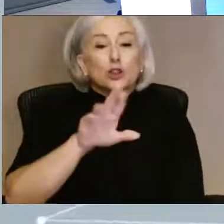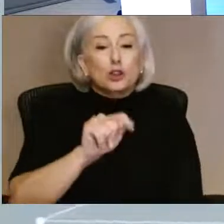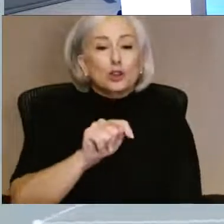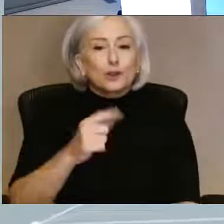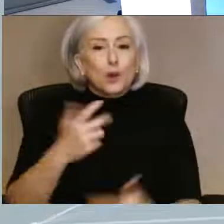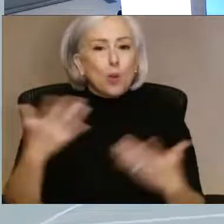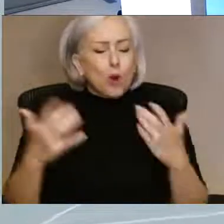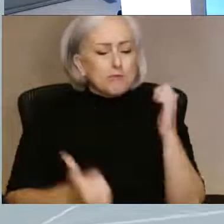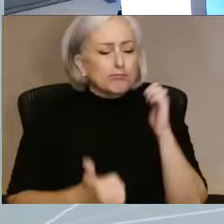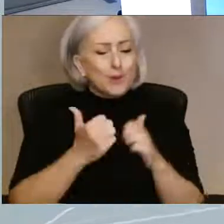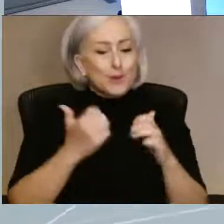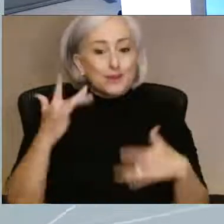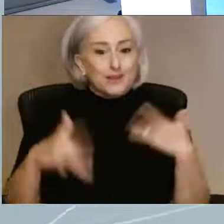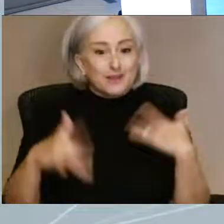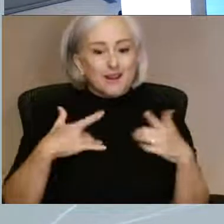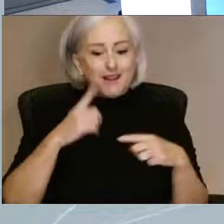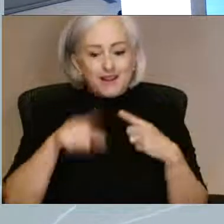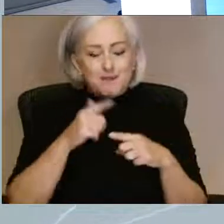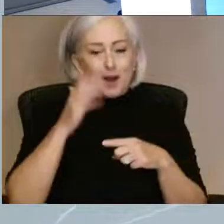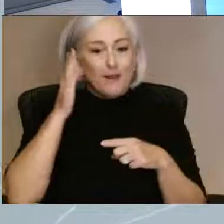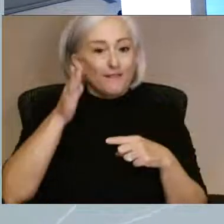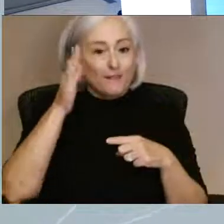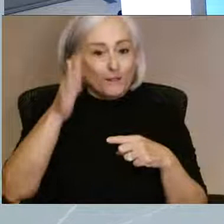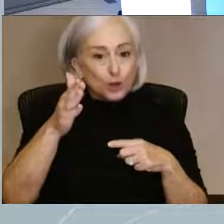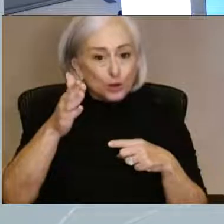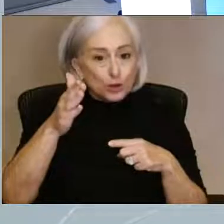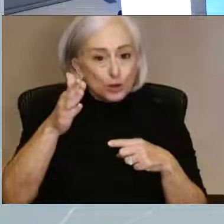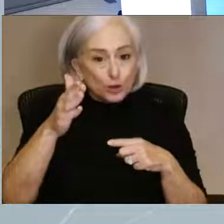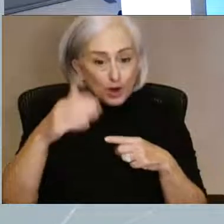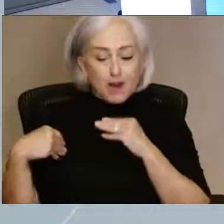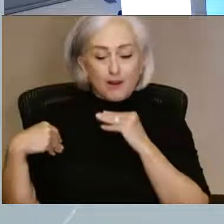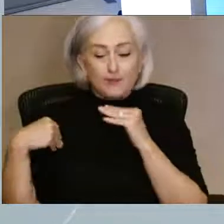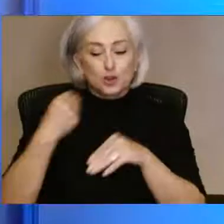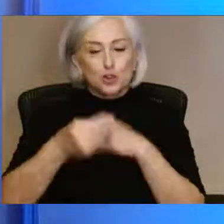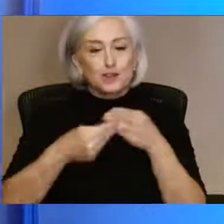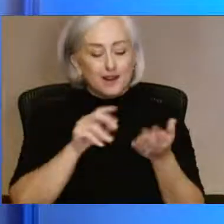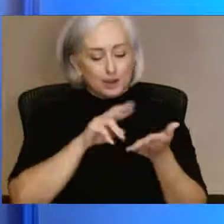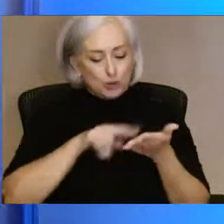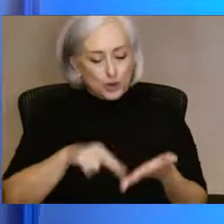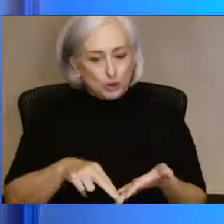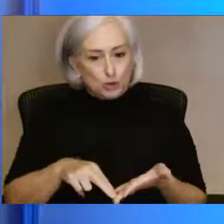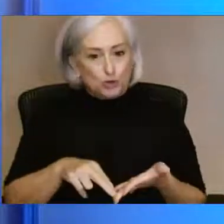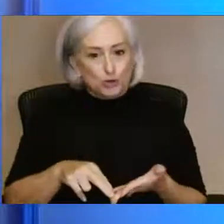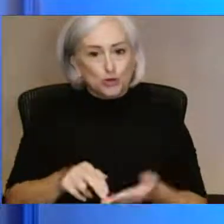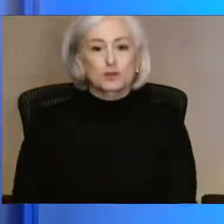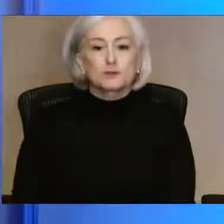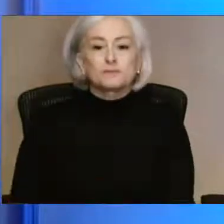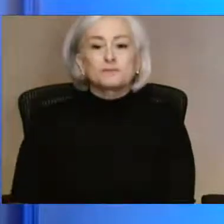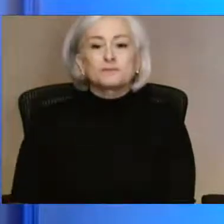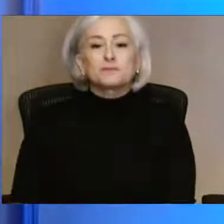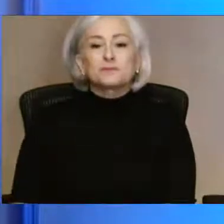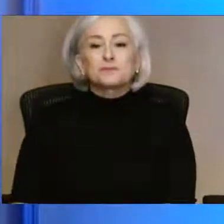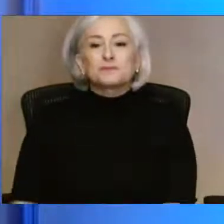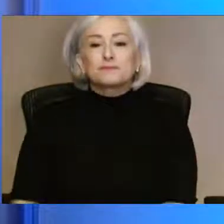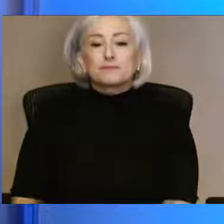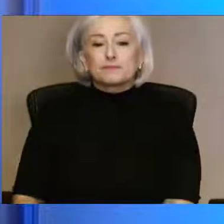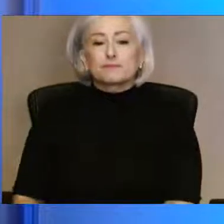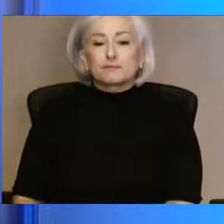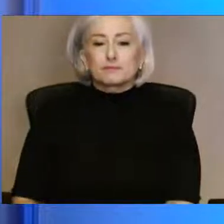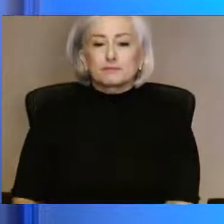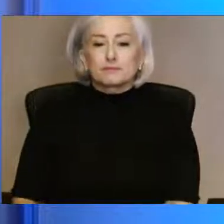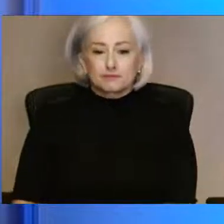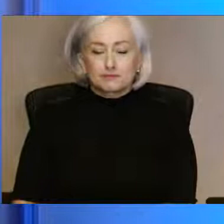about the future of genetics research? Yeah, so I mean, as part of this telomere to